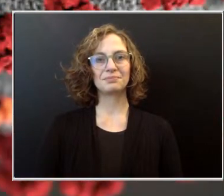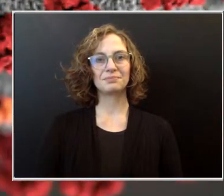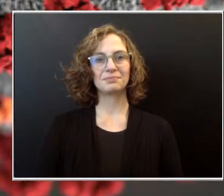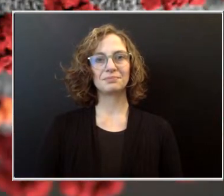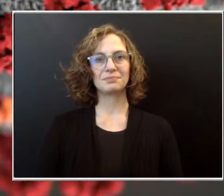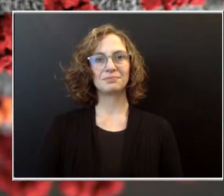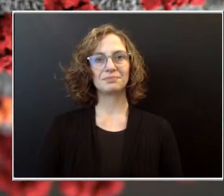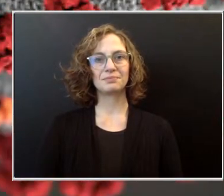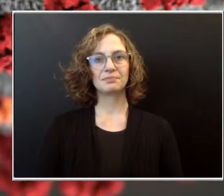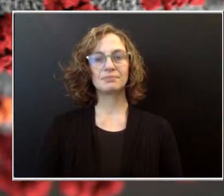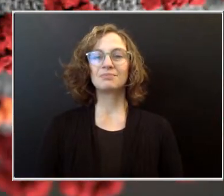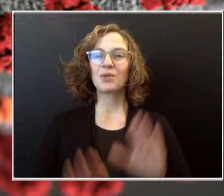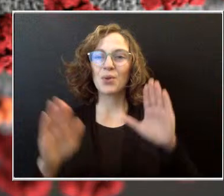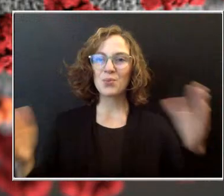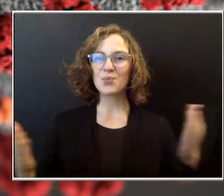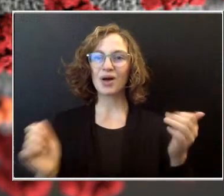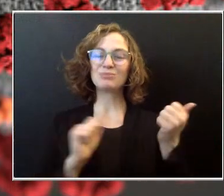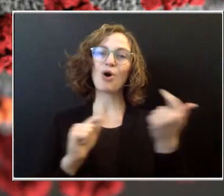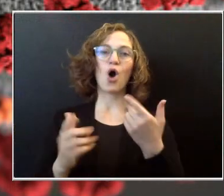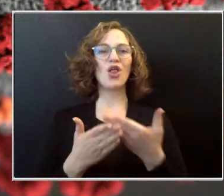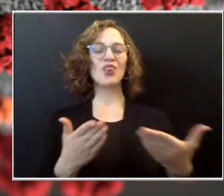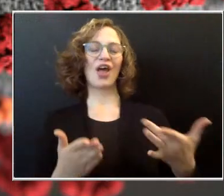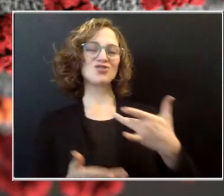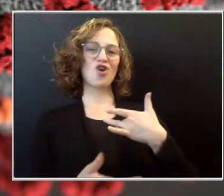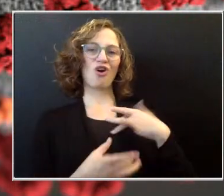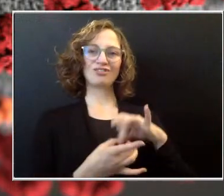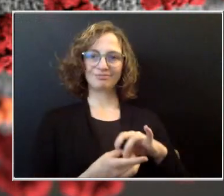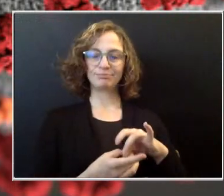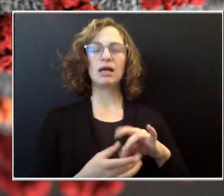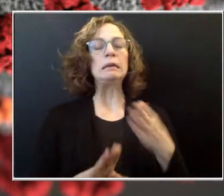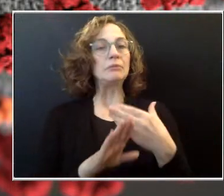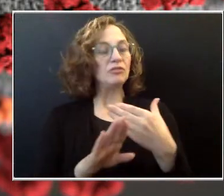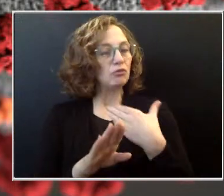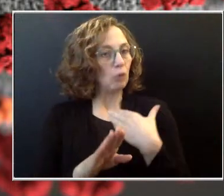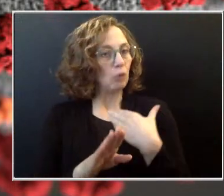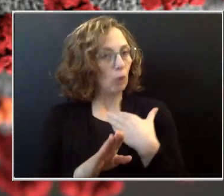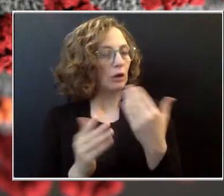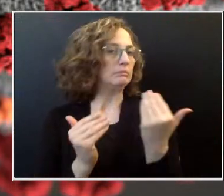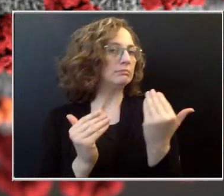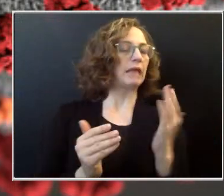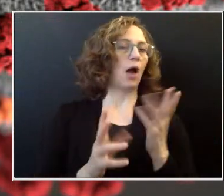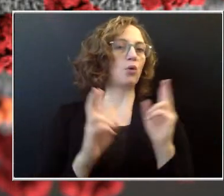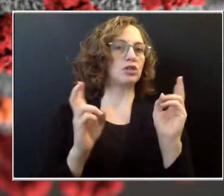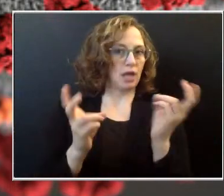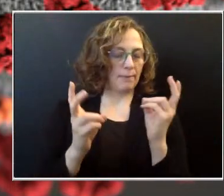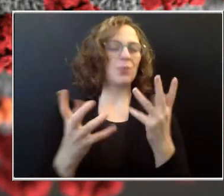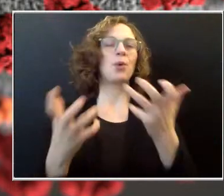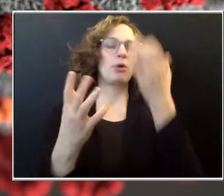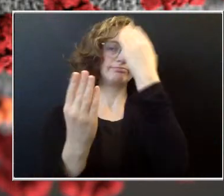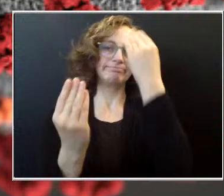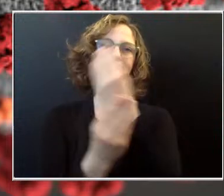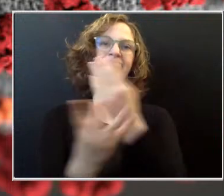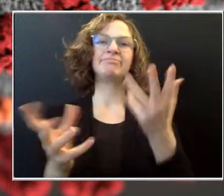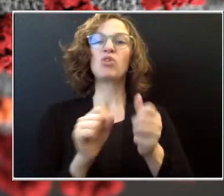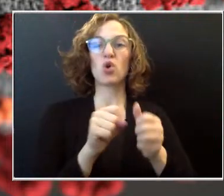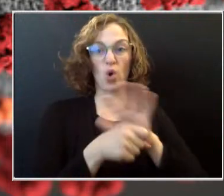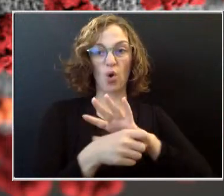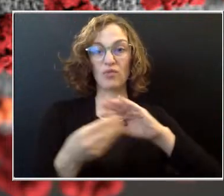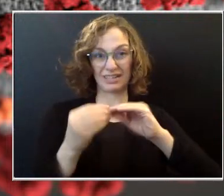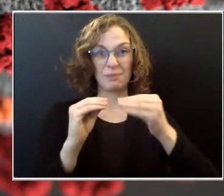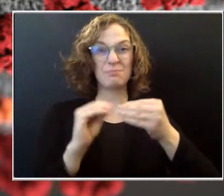Welcome to All Things Heart. Before we get to our regularly scheduled topic today, we want to share our COVID count because we are seeing a jump in